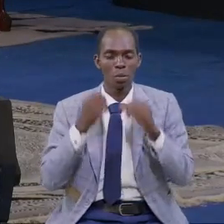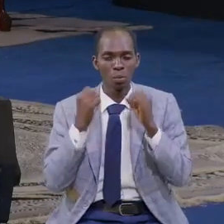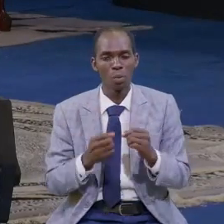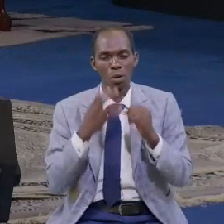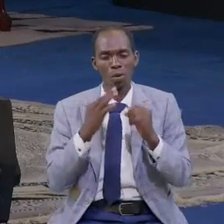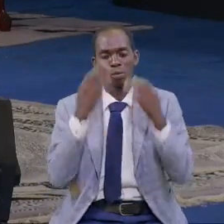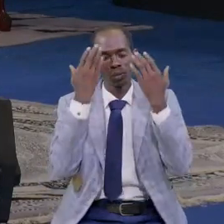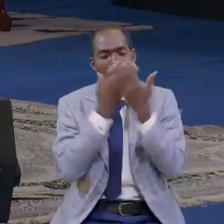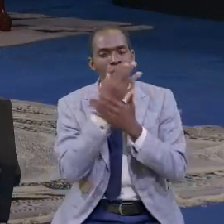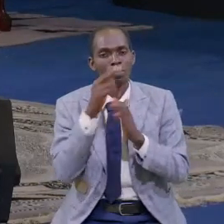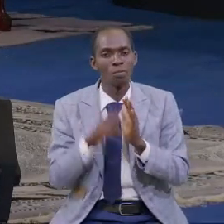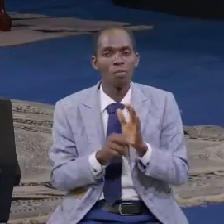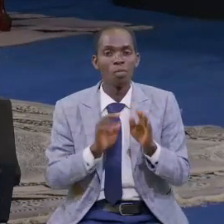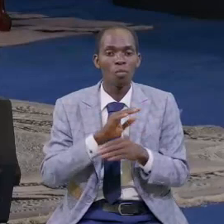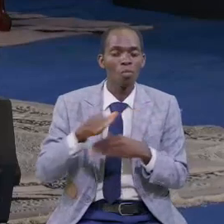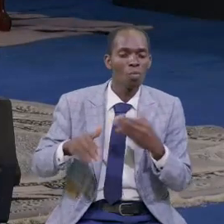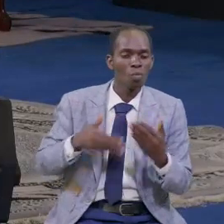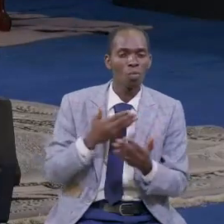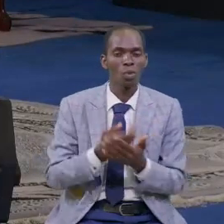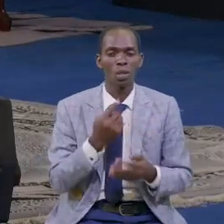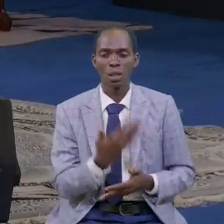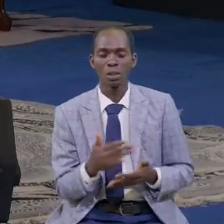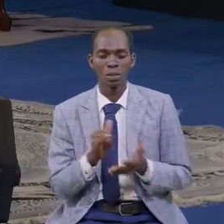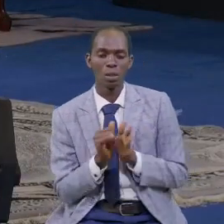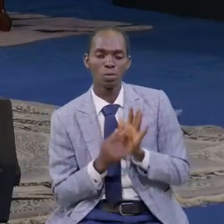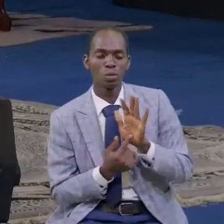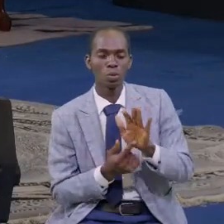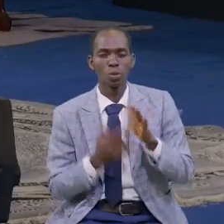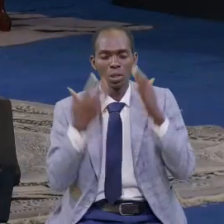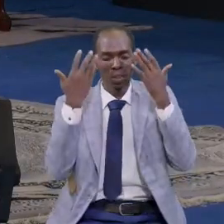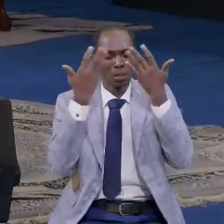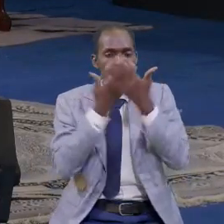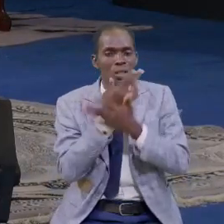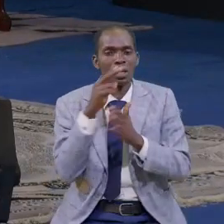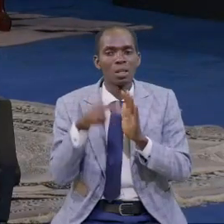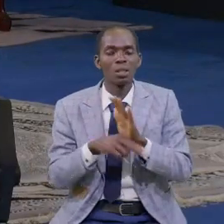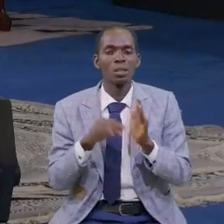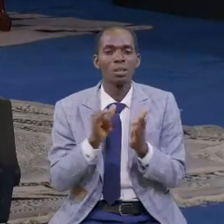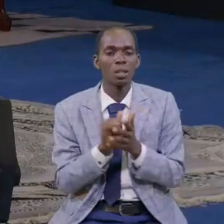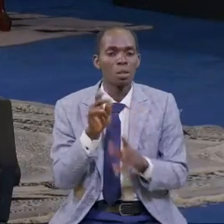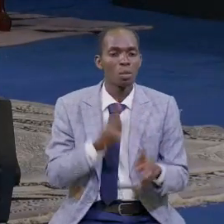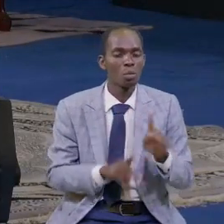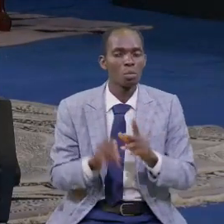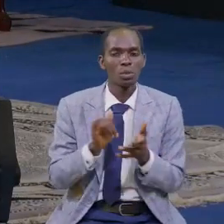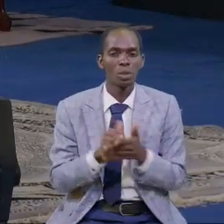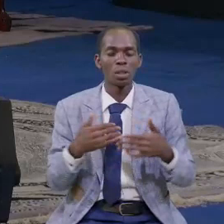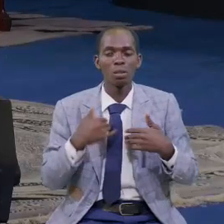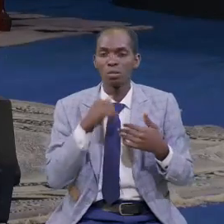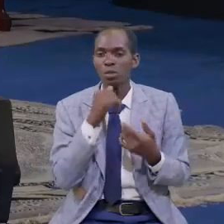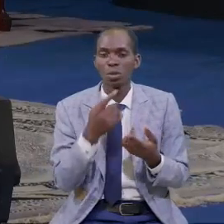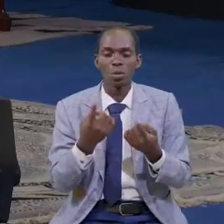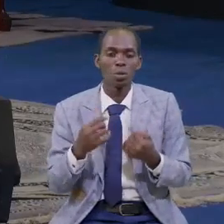things that show darkness, the people who have not come to the light that they